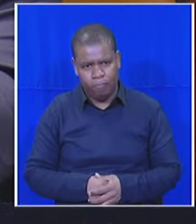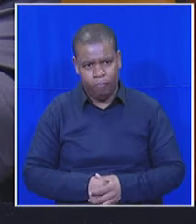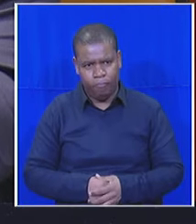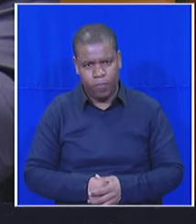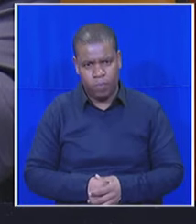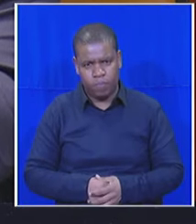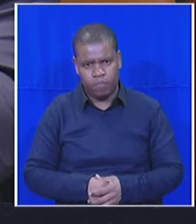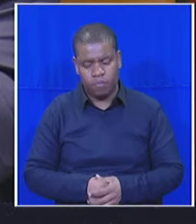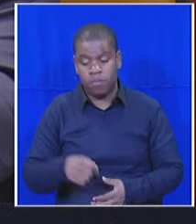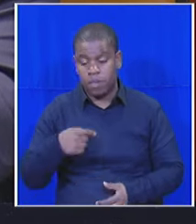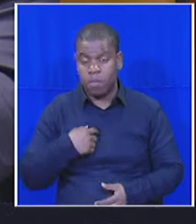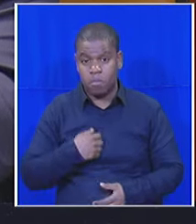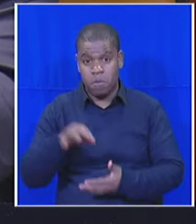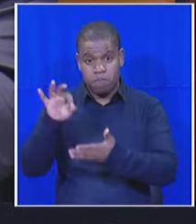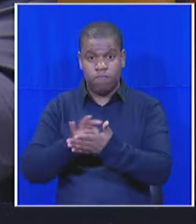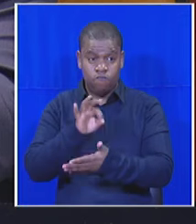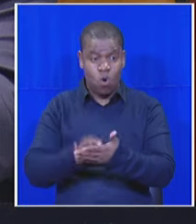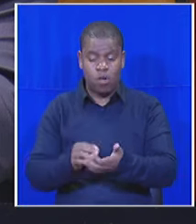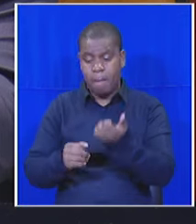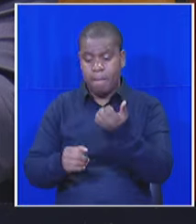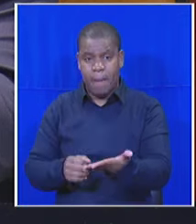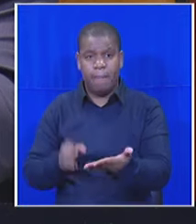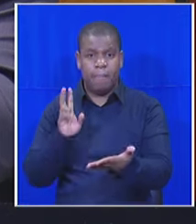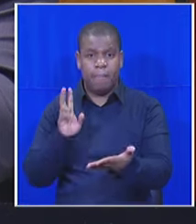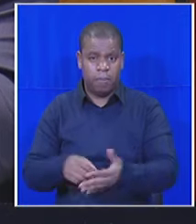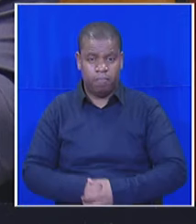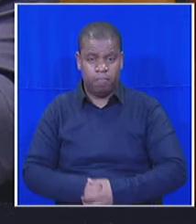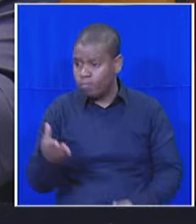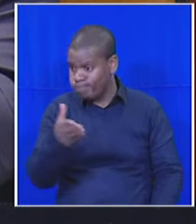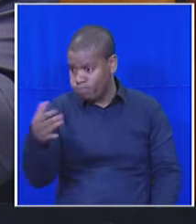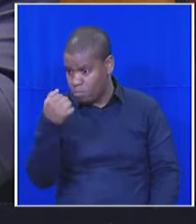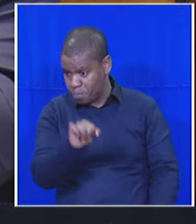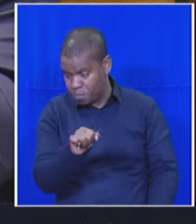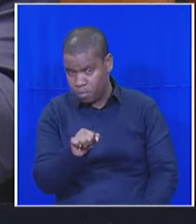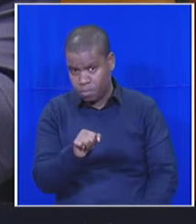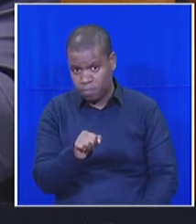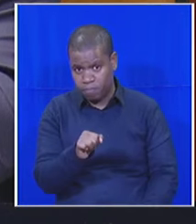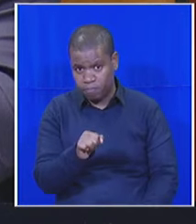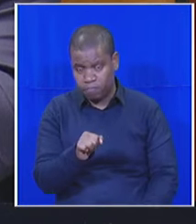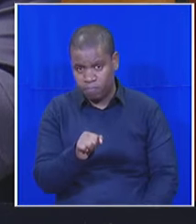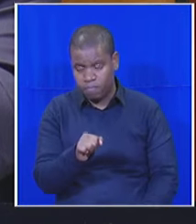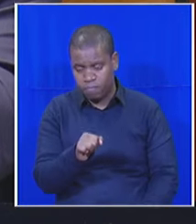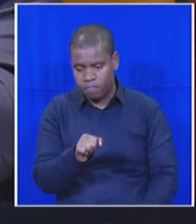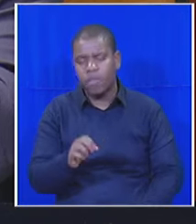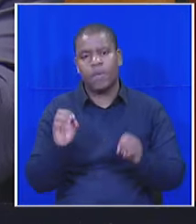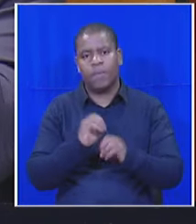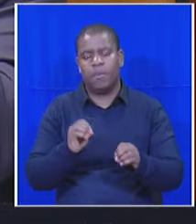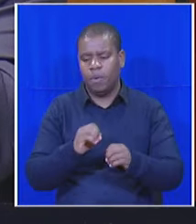I put the vote again. Are there any objections? No objections having been